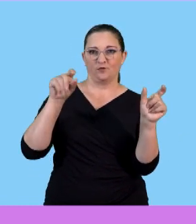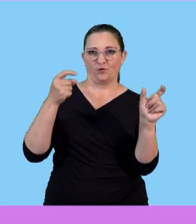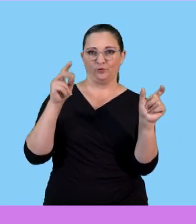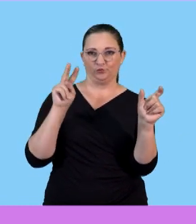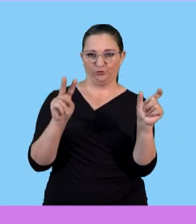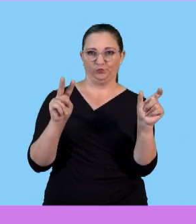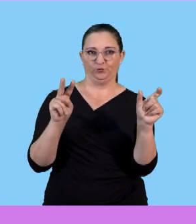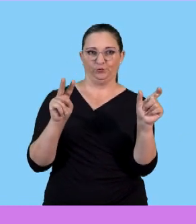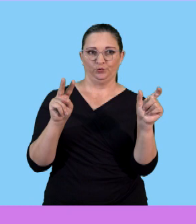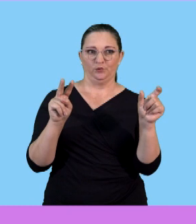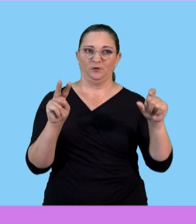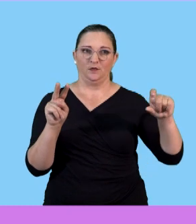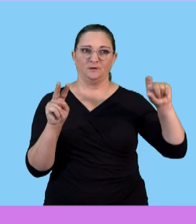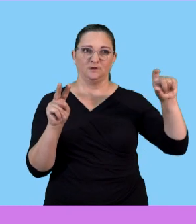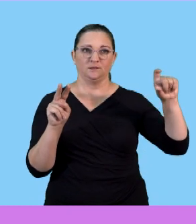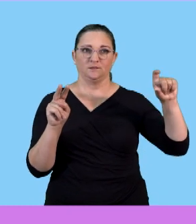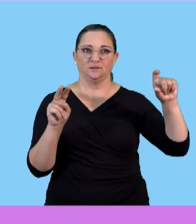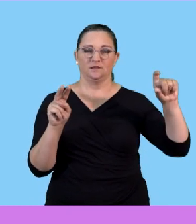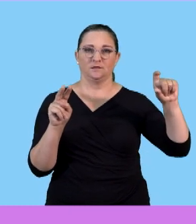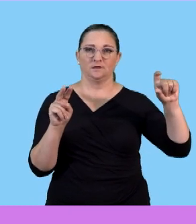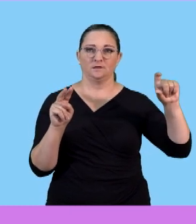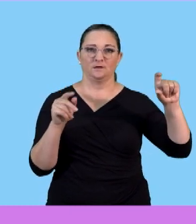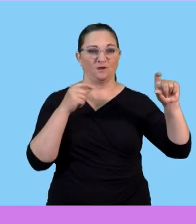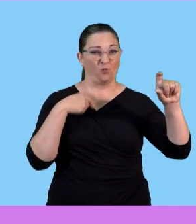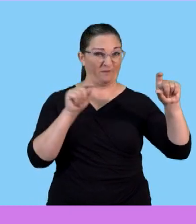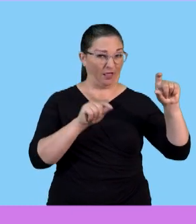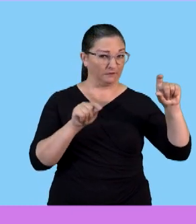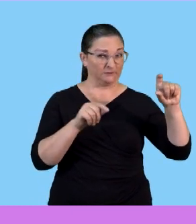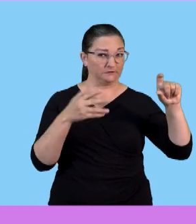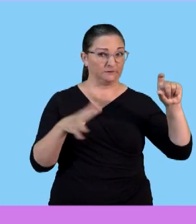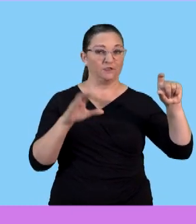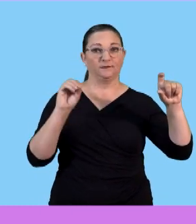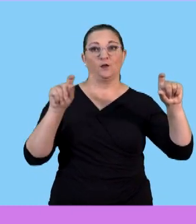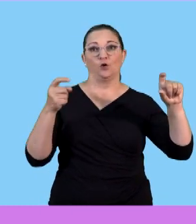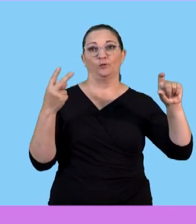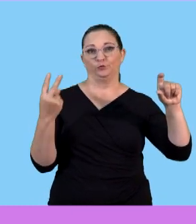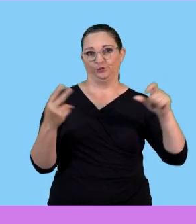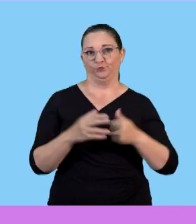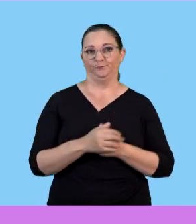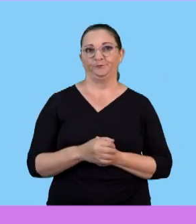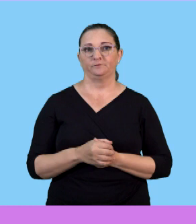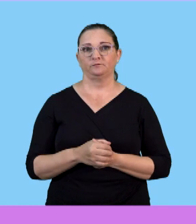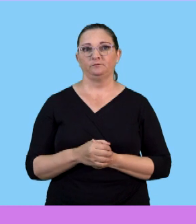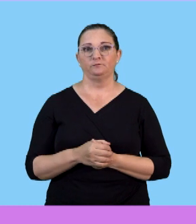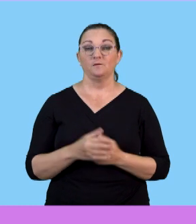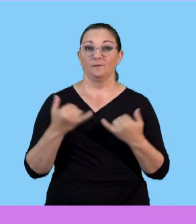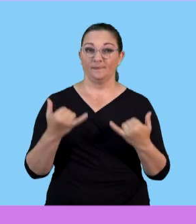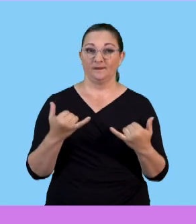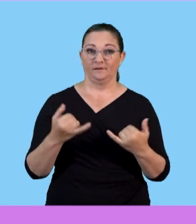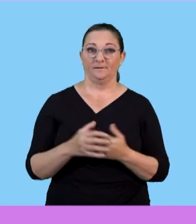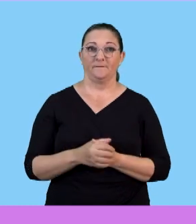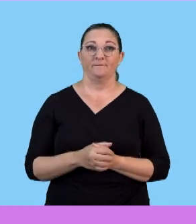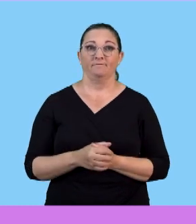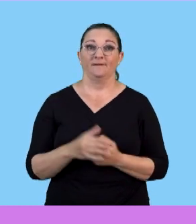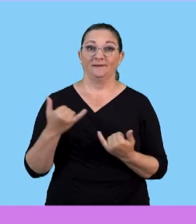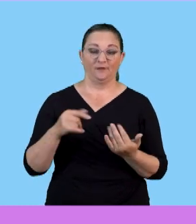0,2, and then the last one, the side that we calculated, is 0,2. Now we